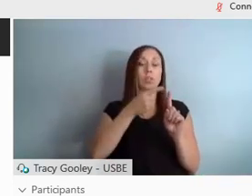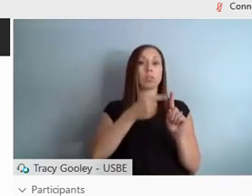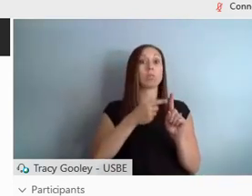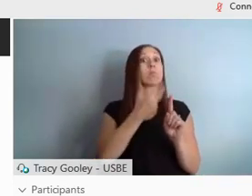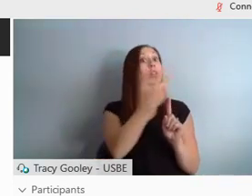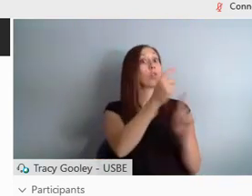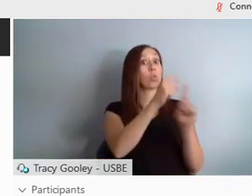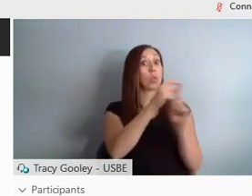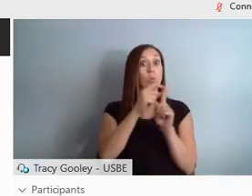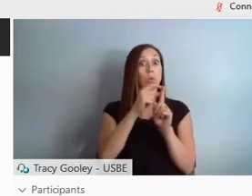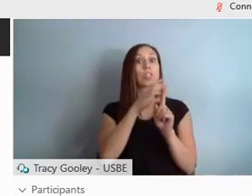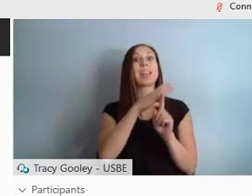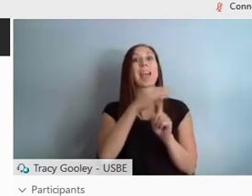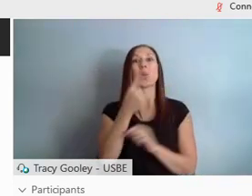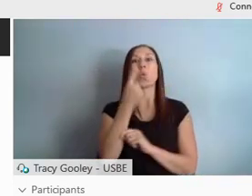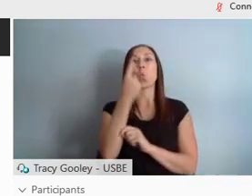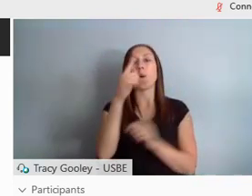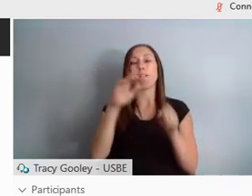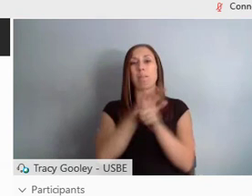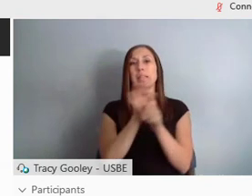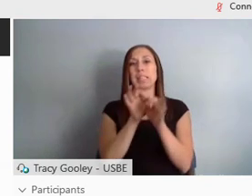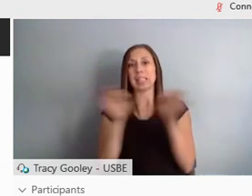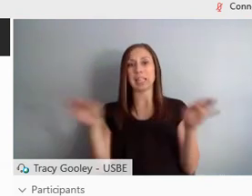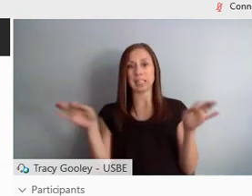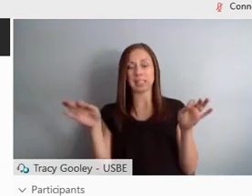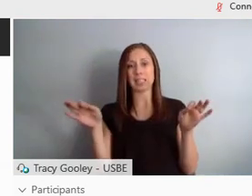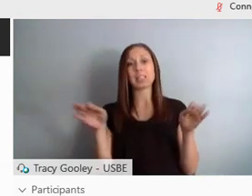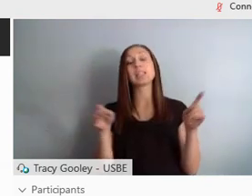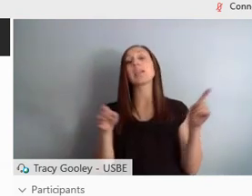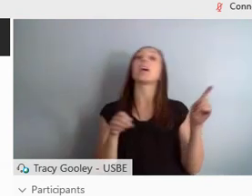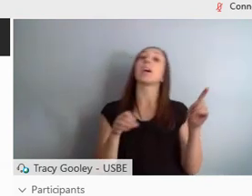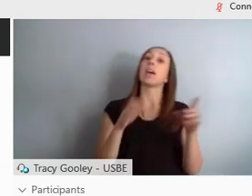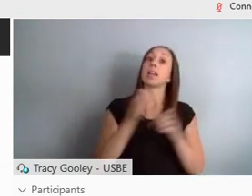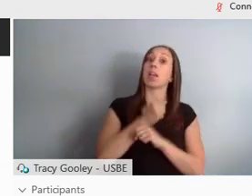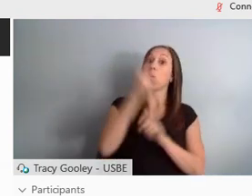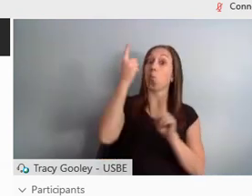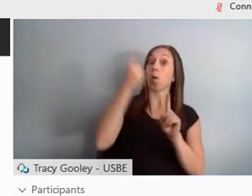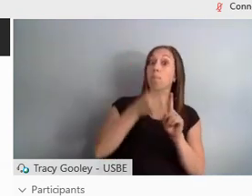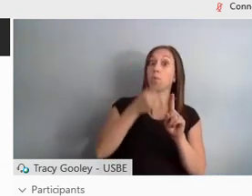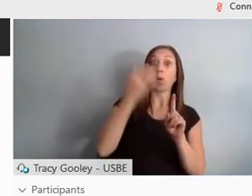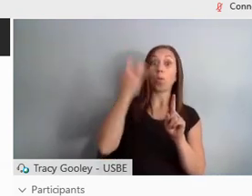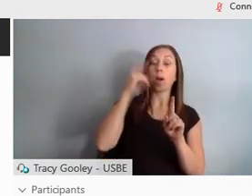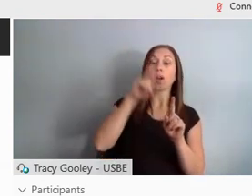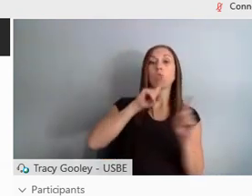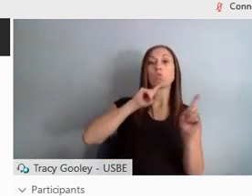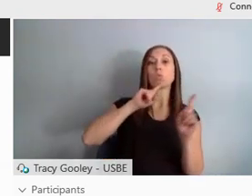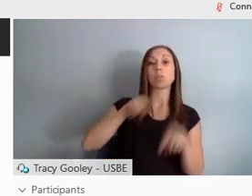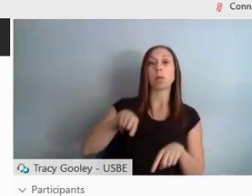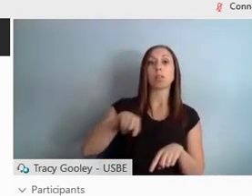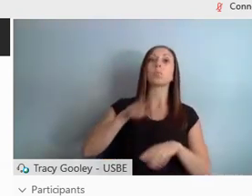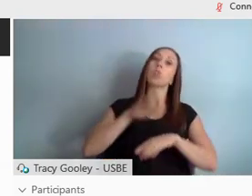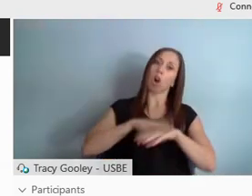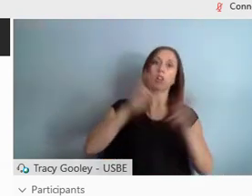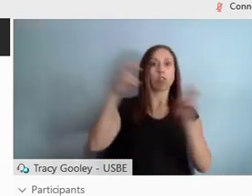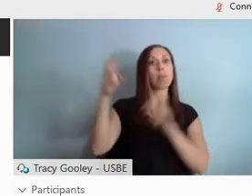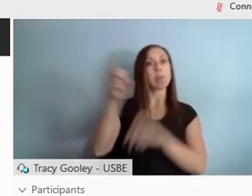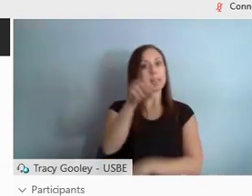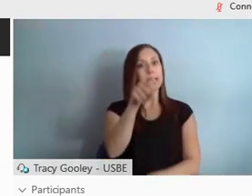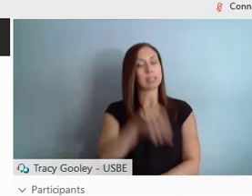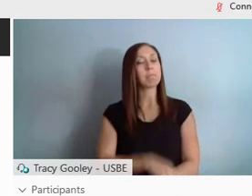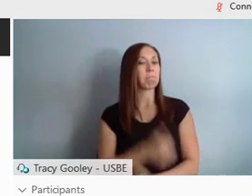3 words and 1 complete sentence. And then she would score 1 point because her response was on